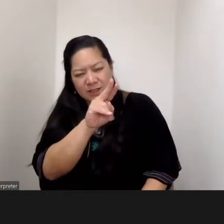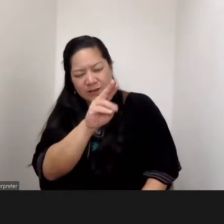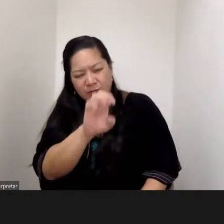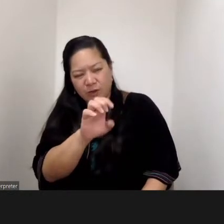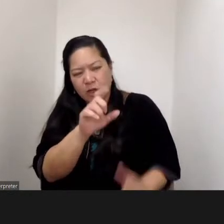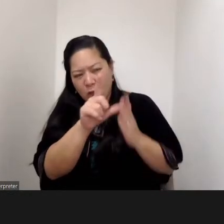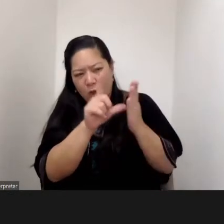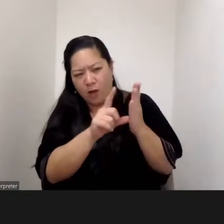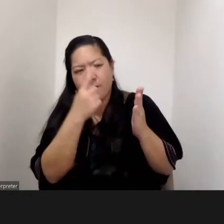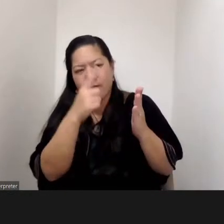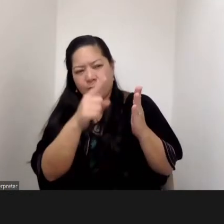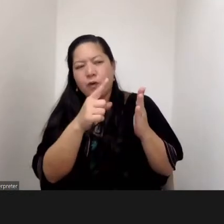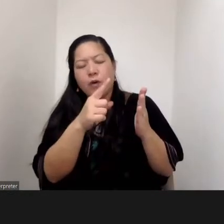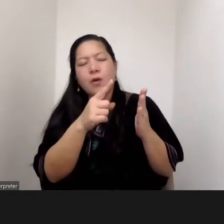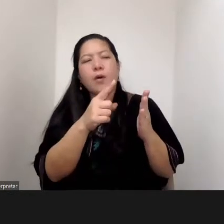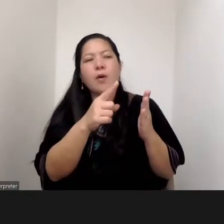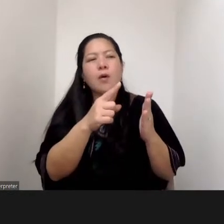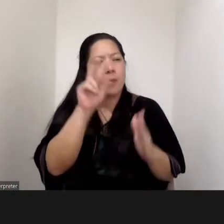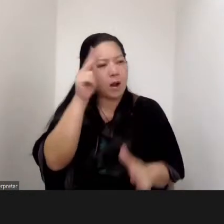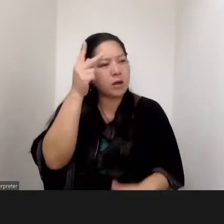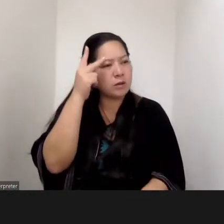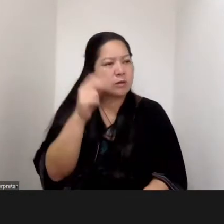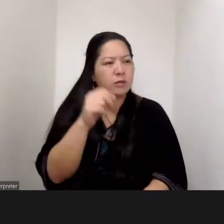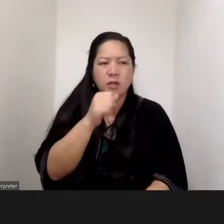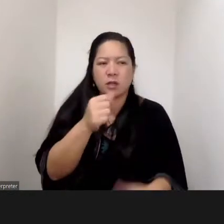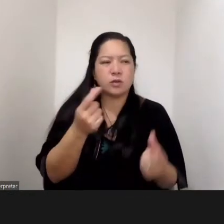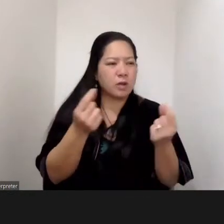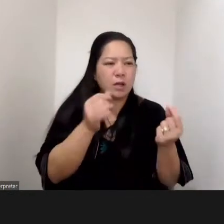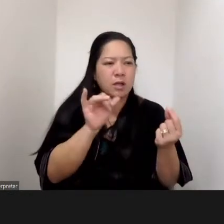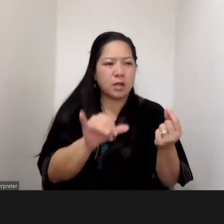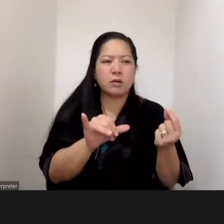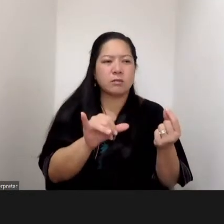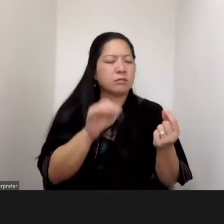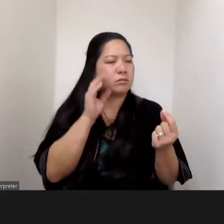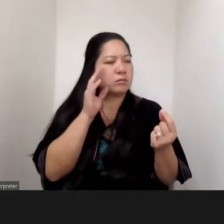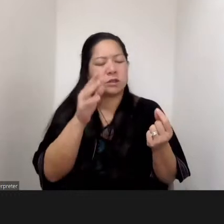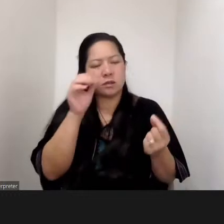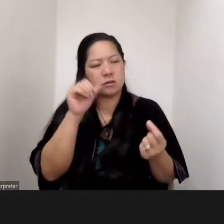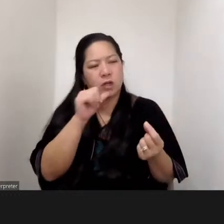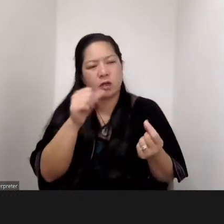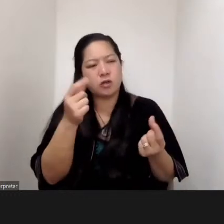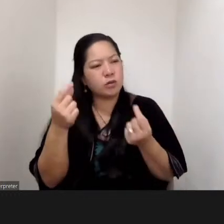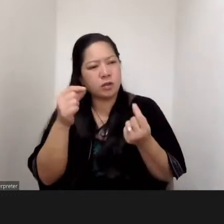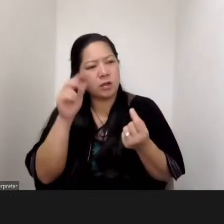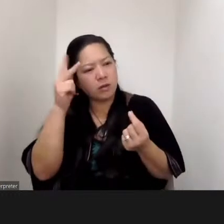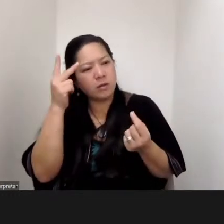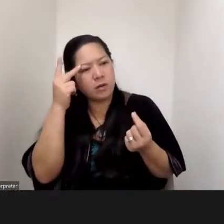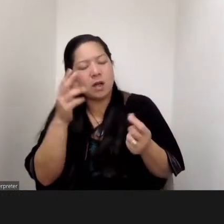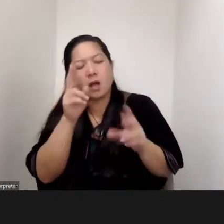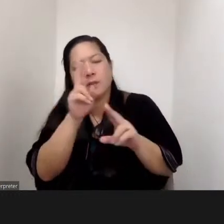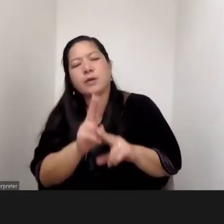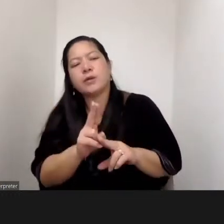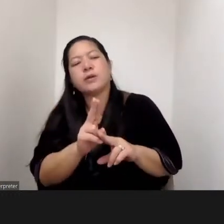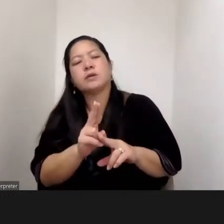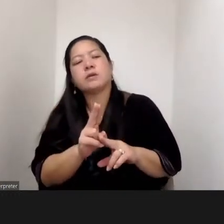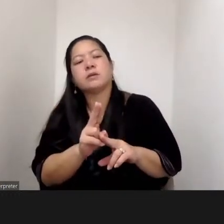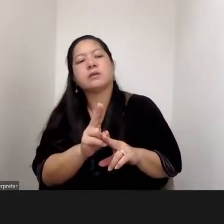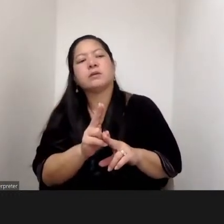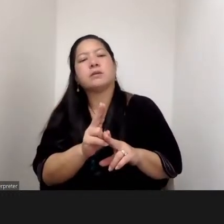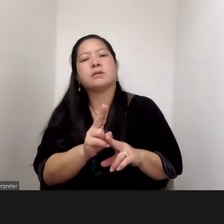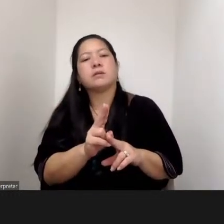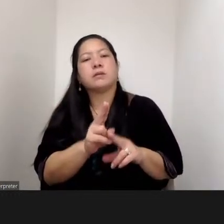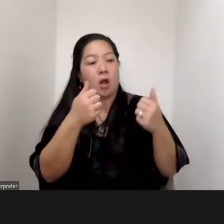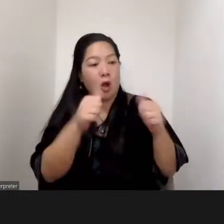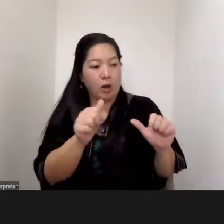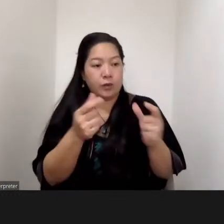for politics. I was not. I was not. I am using, as I am authorized